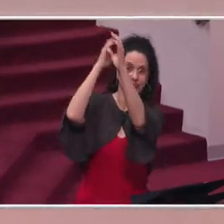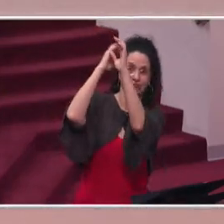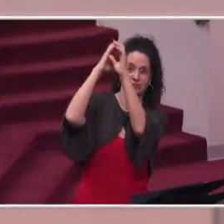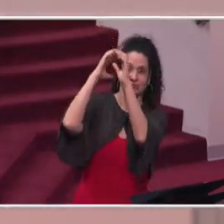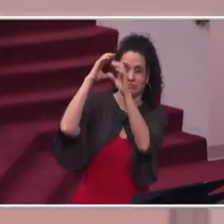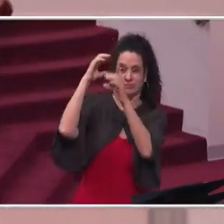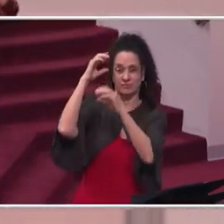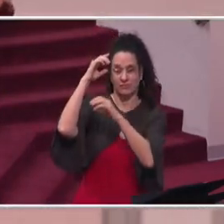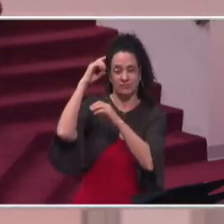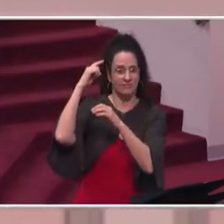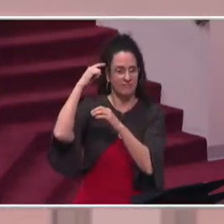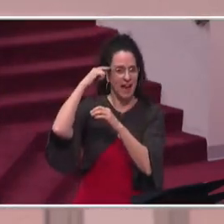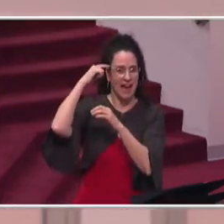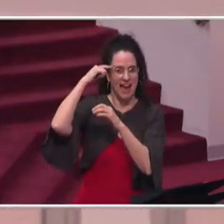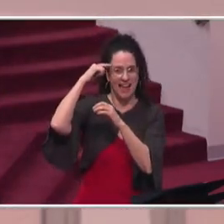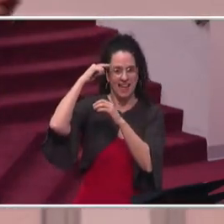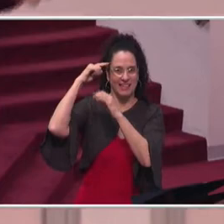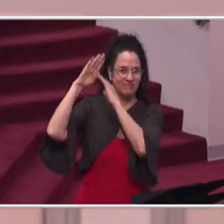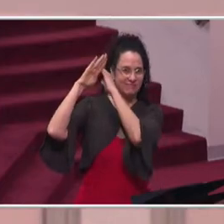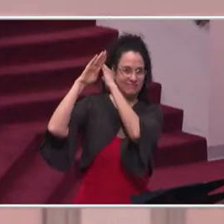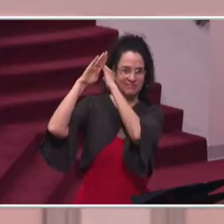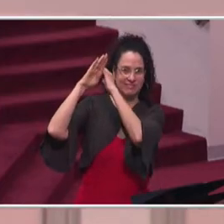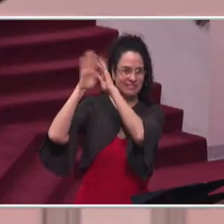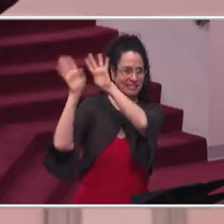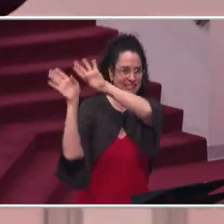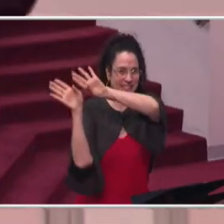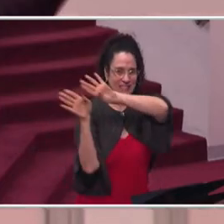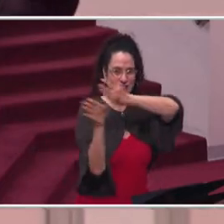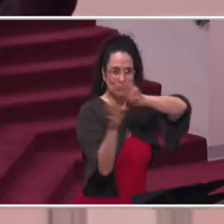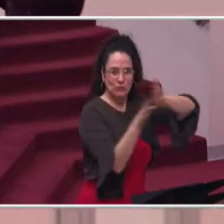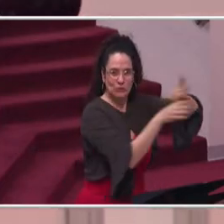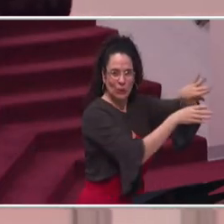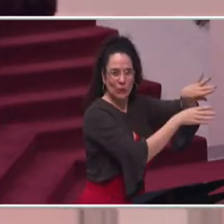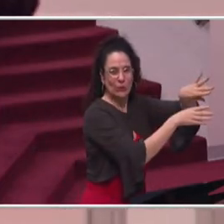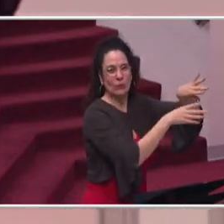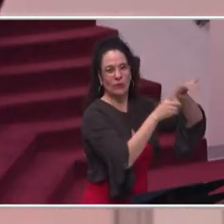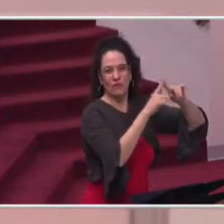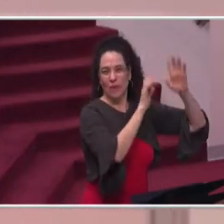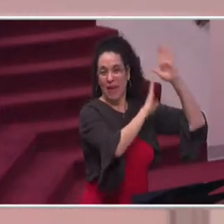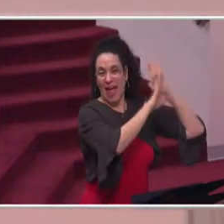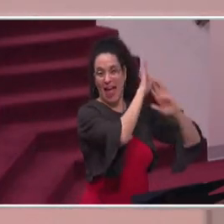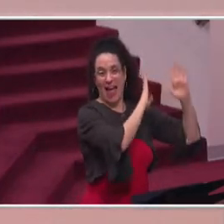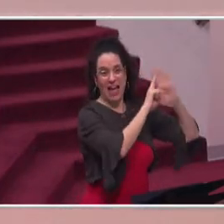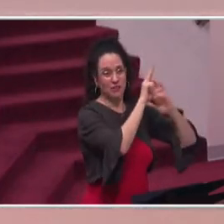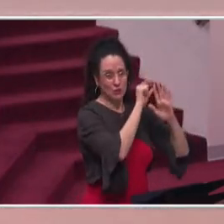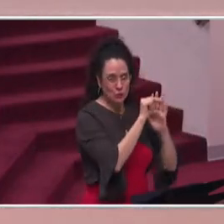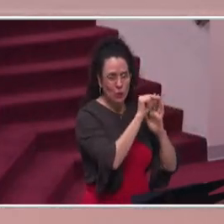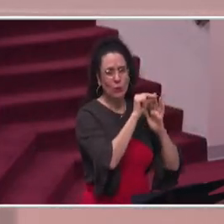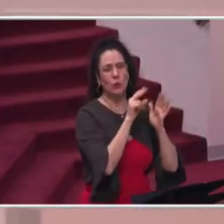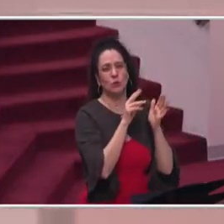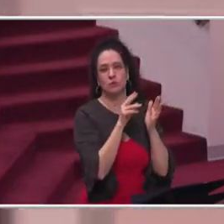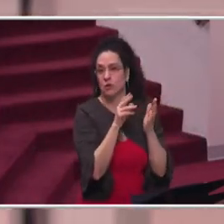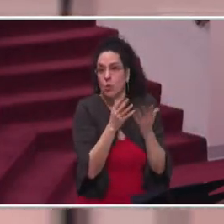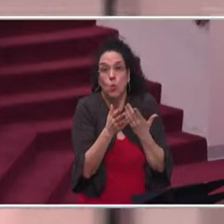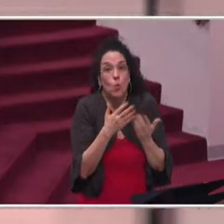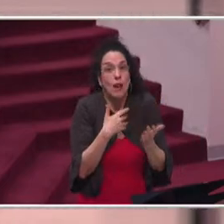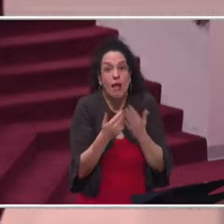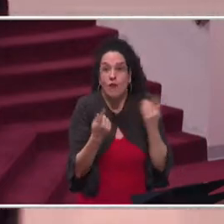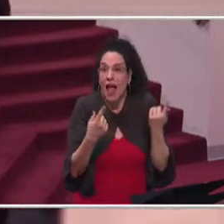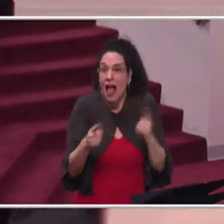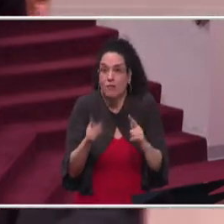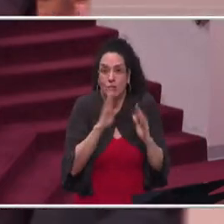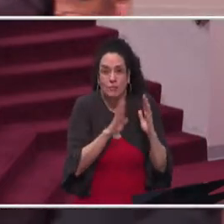my heart. But I'm going to put those things in the past. You know, whatever those things might be,